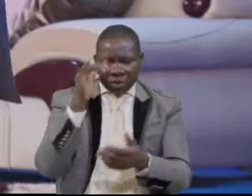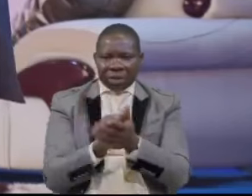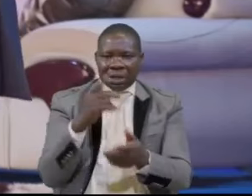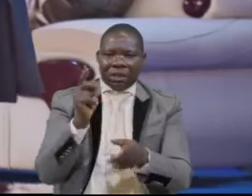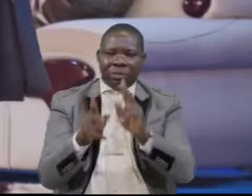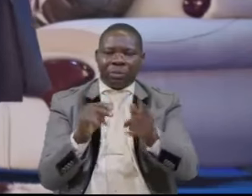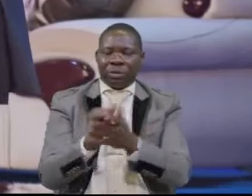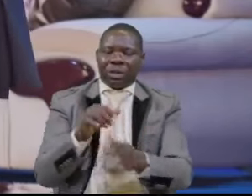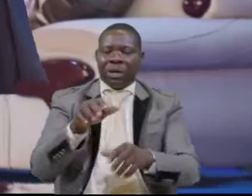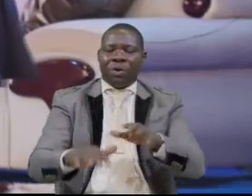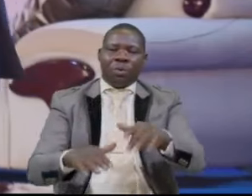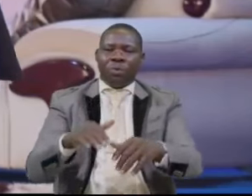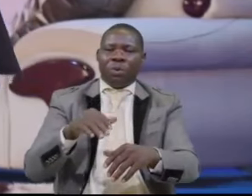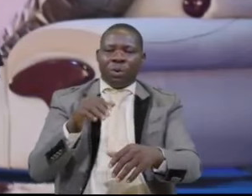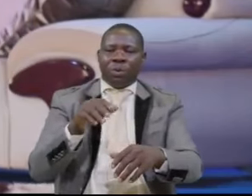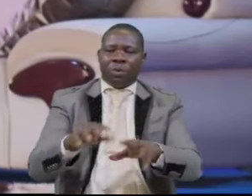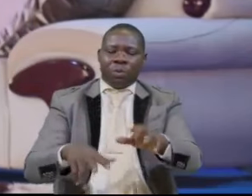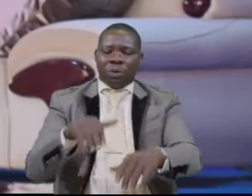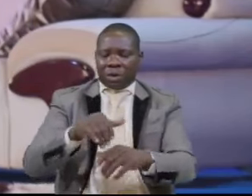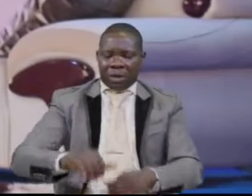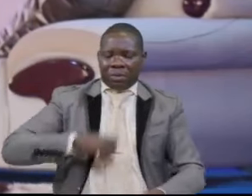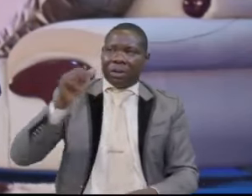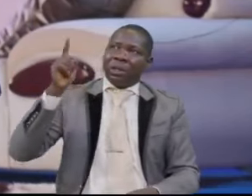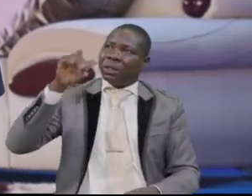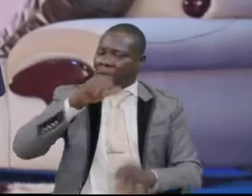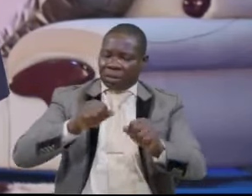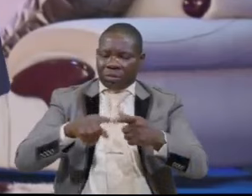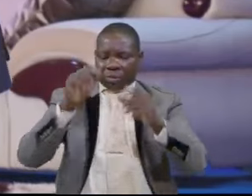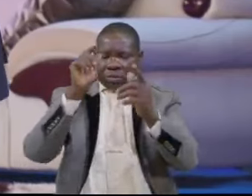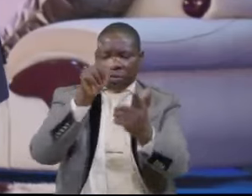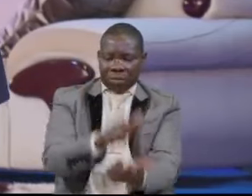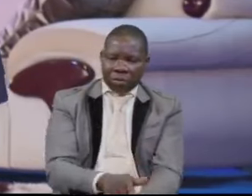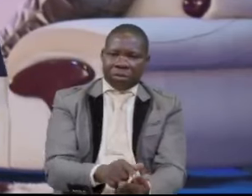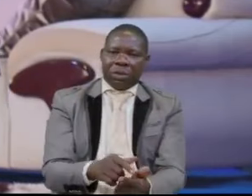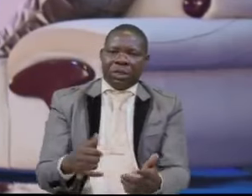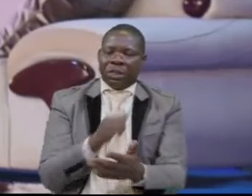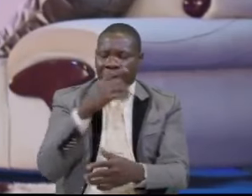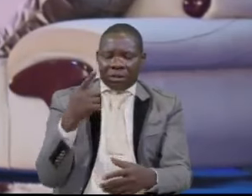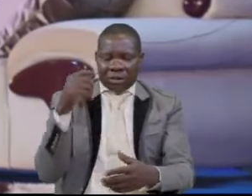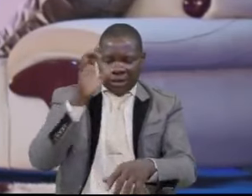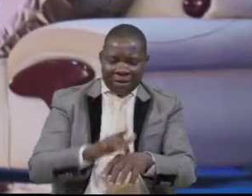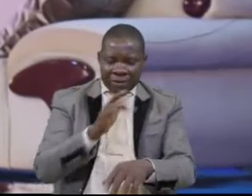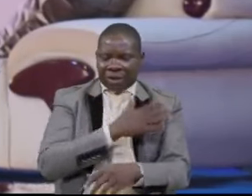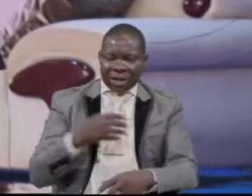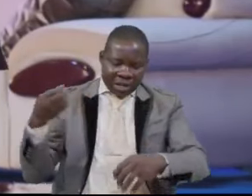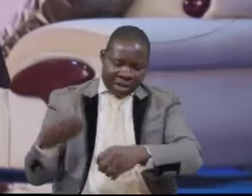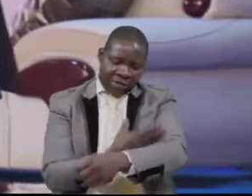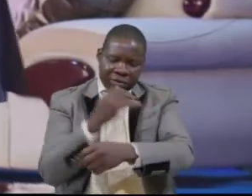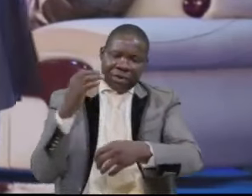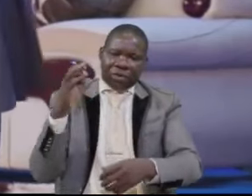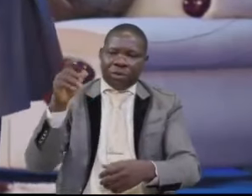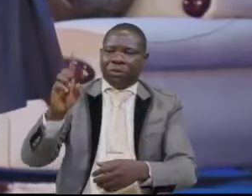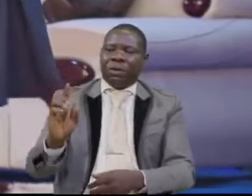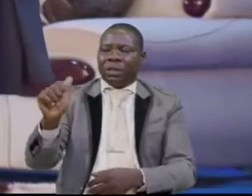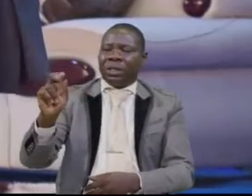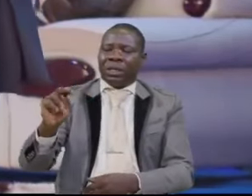he is able to abase. It was the effect and the influence of Daniel upon him. That's what the